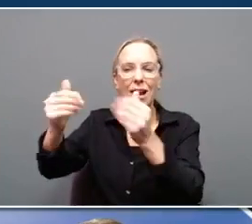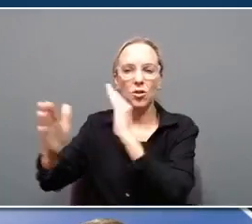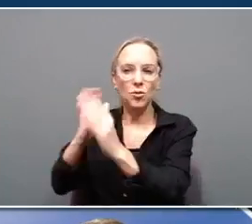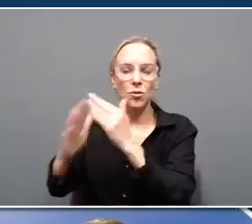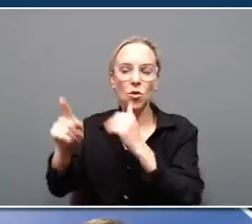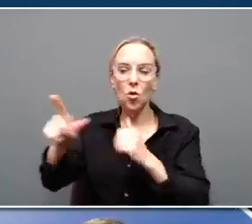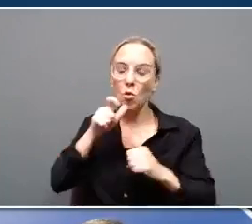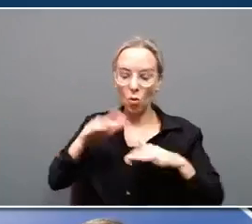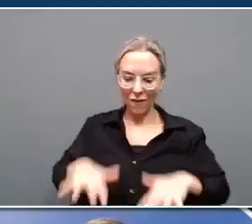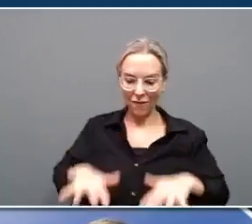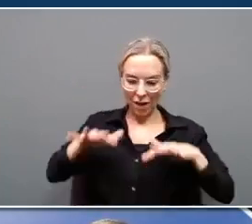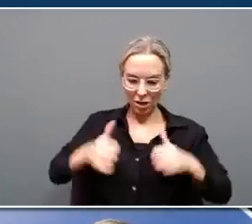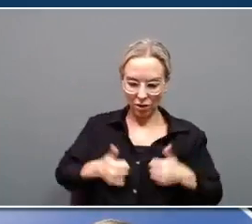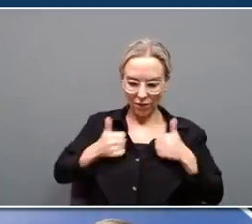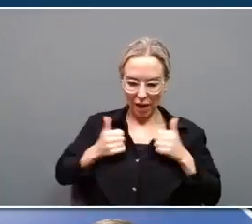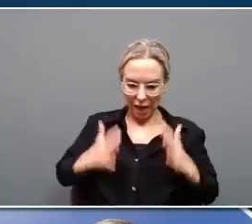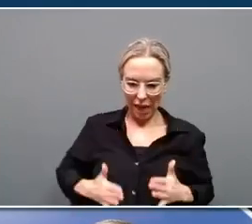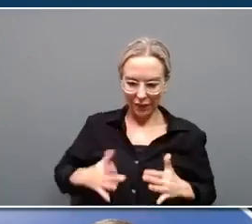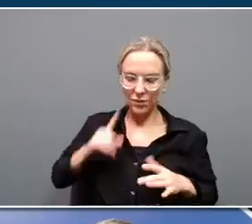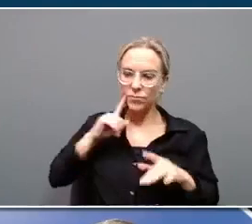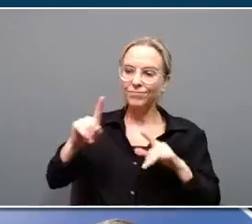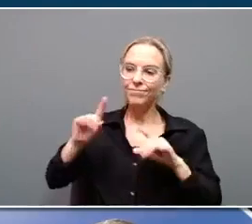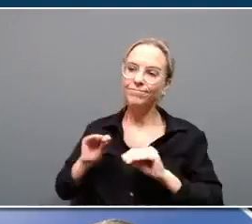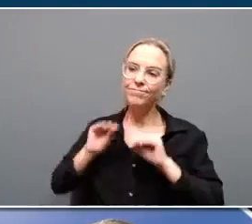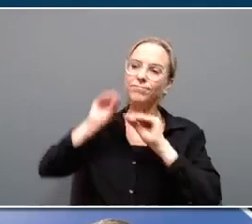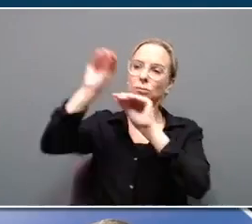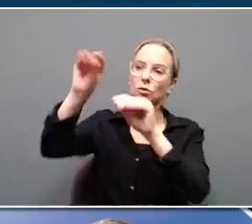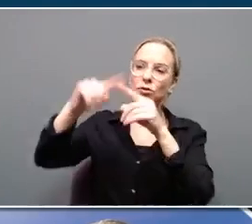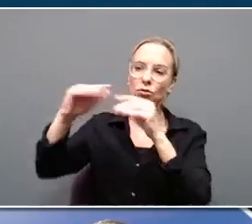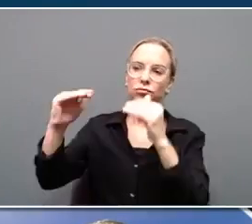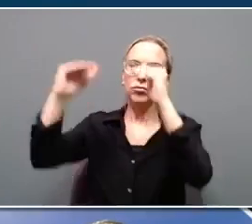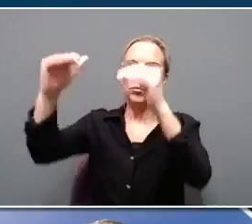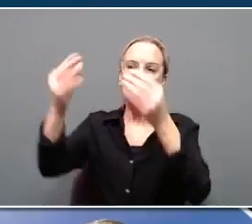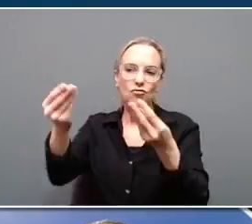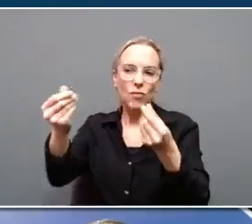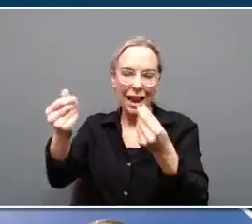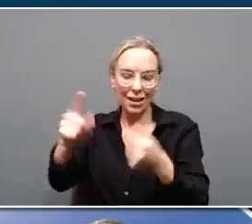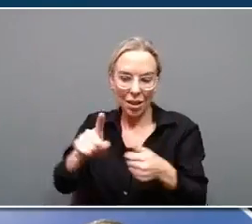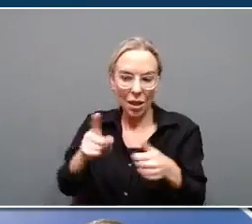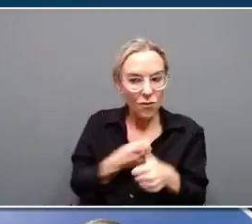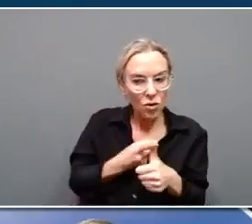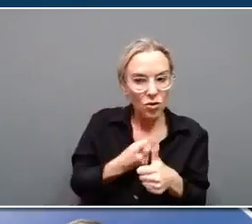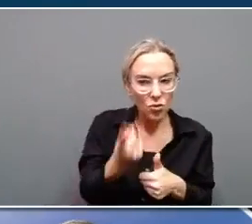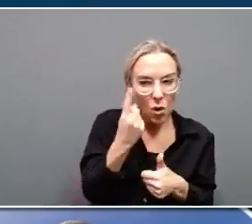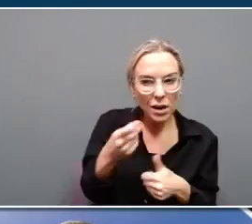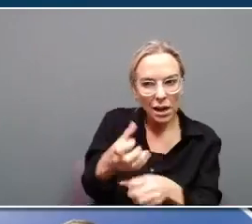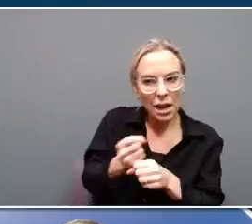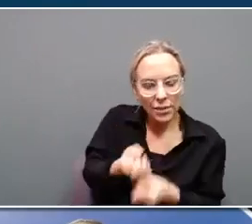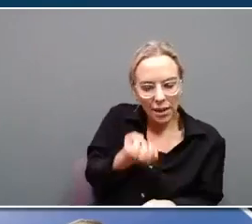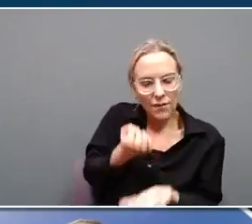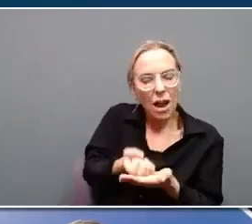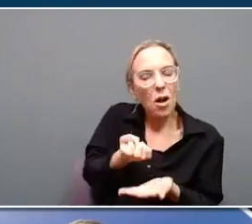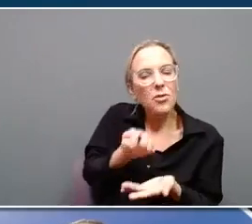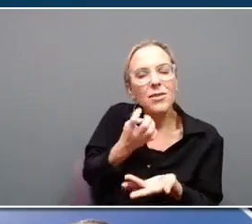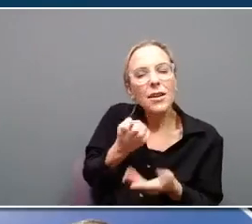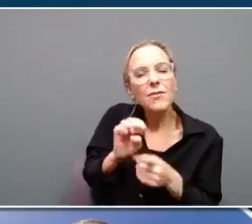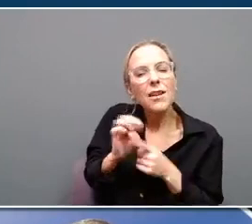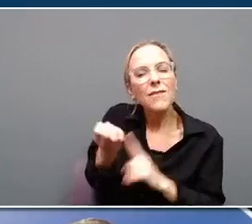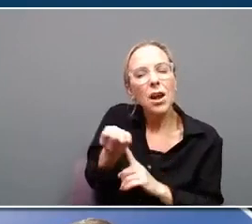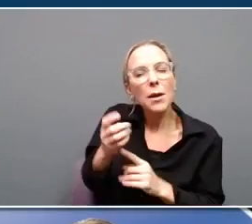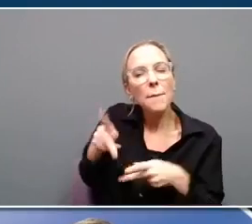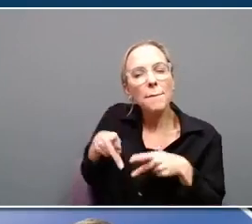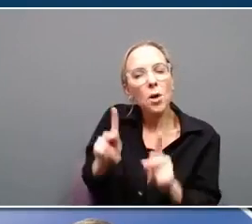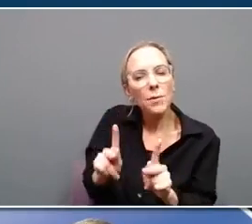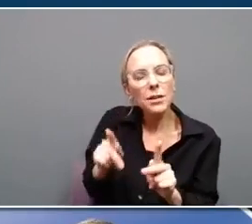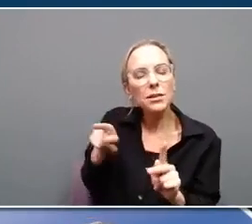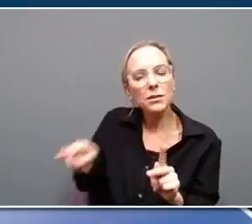rebuild their homes and their lives. Remember, this is the first one to get the environmental permitting other than the Thompson Branch in Letcher County. That's